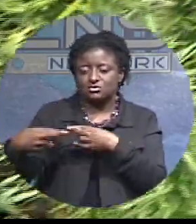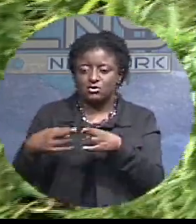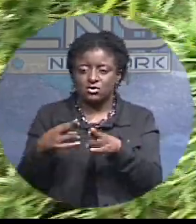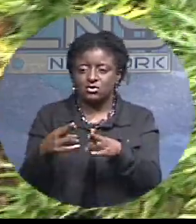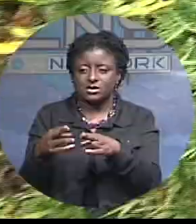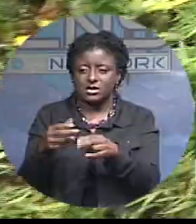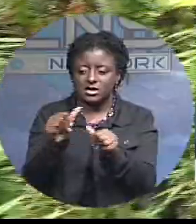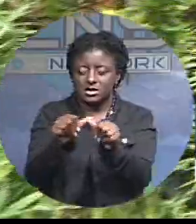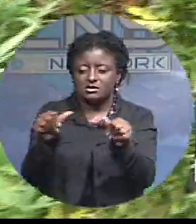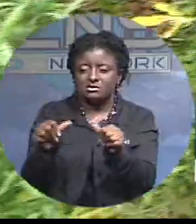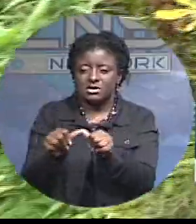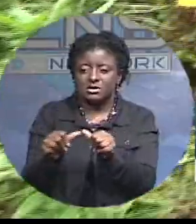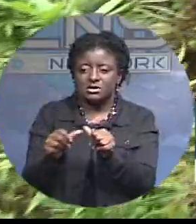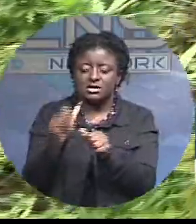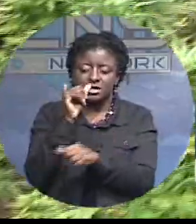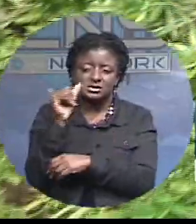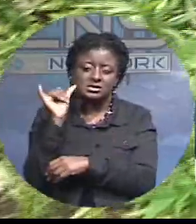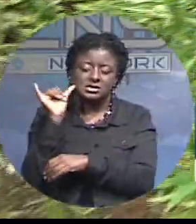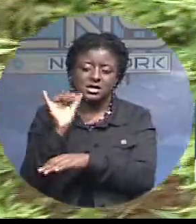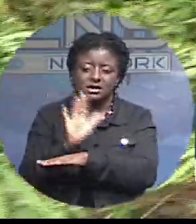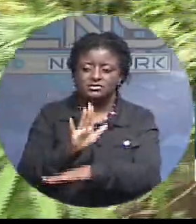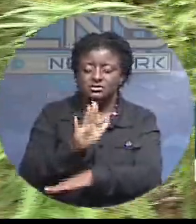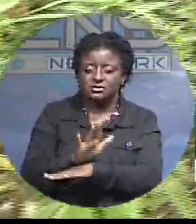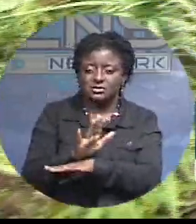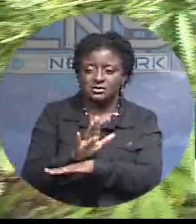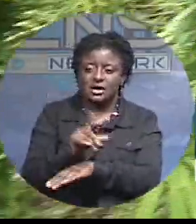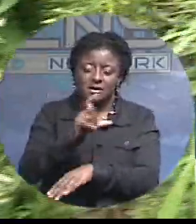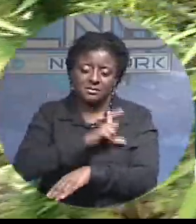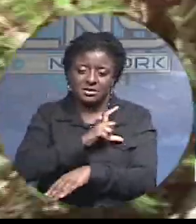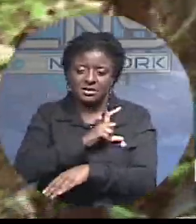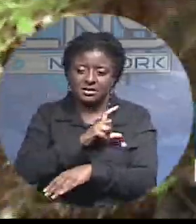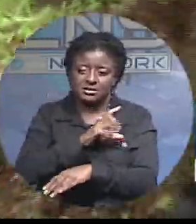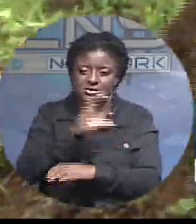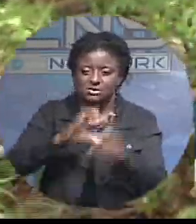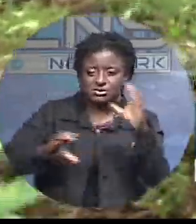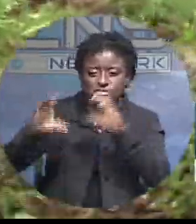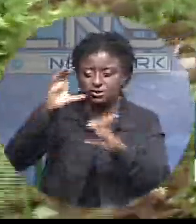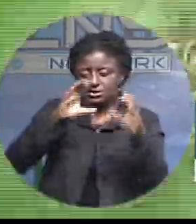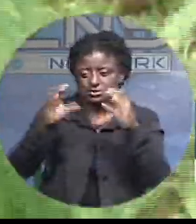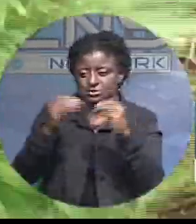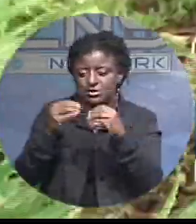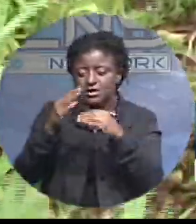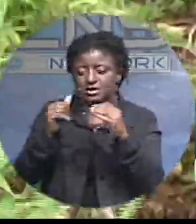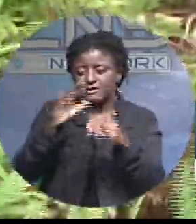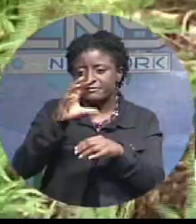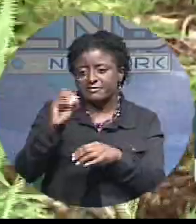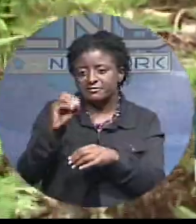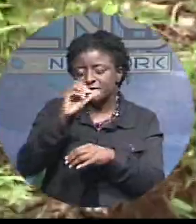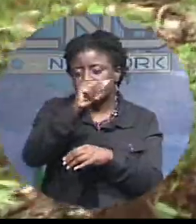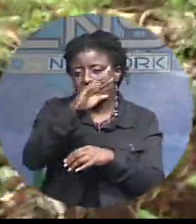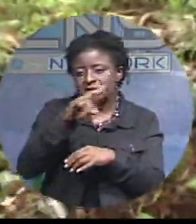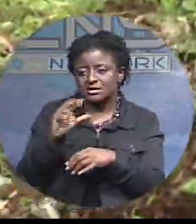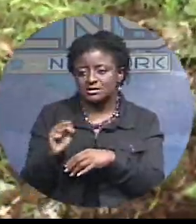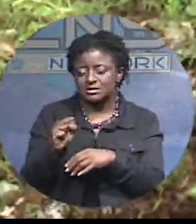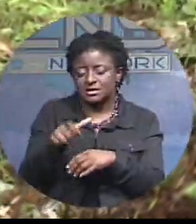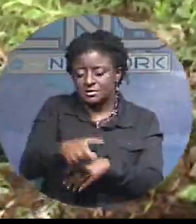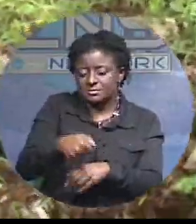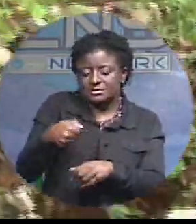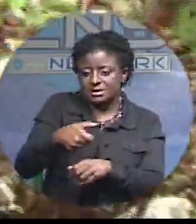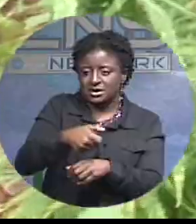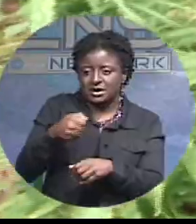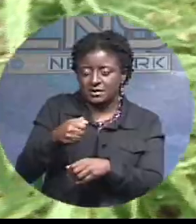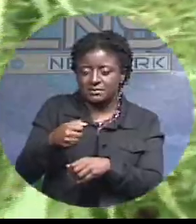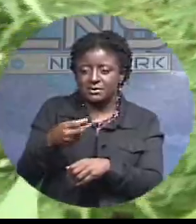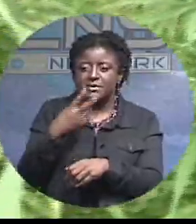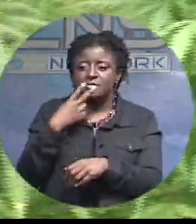Officers of the Drug Enforcement Unit combed through more than 50 acres of land, pulling up marijuana plants in a well field off